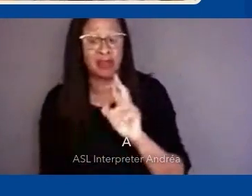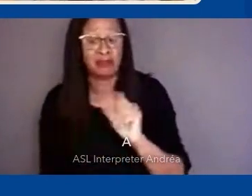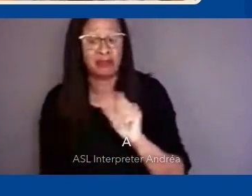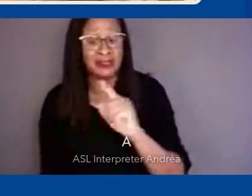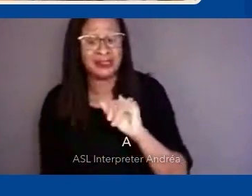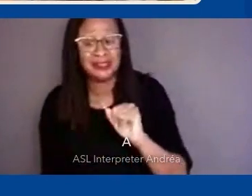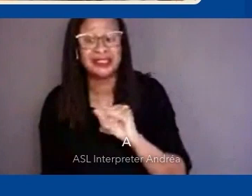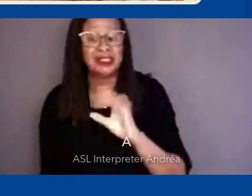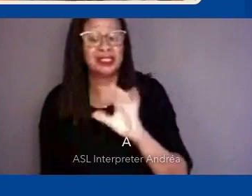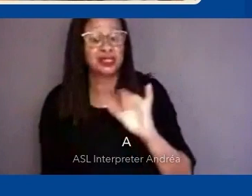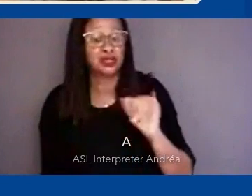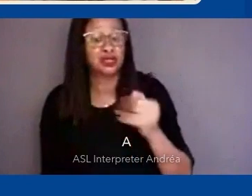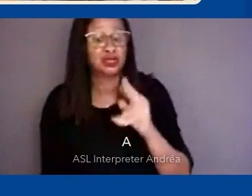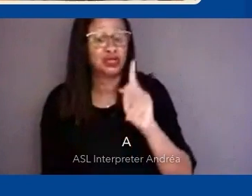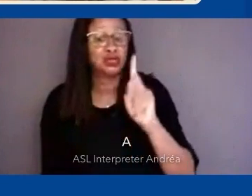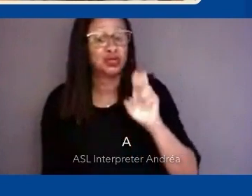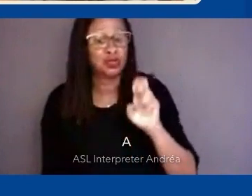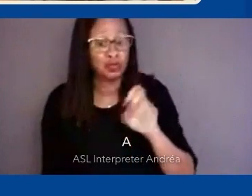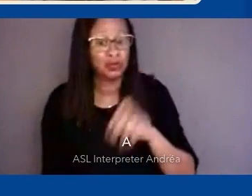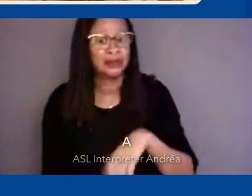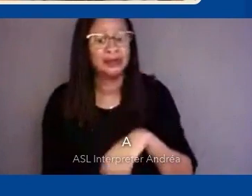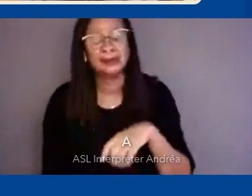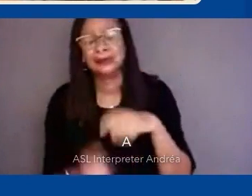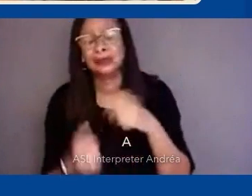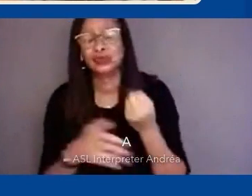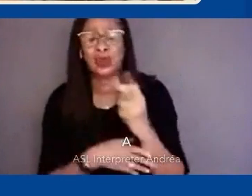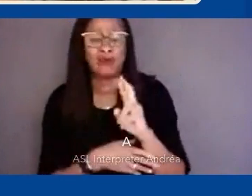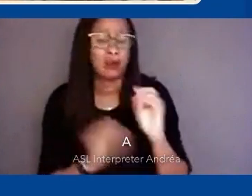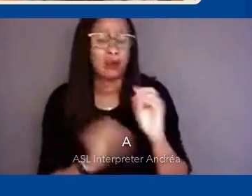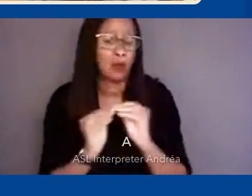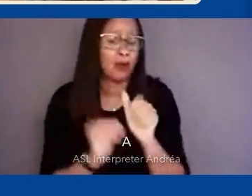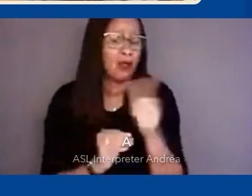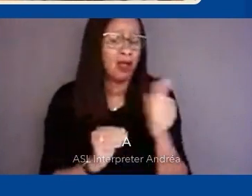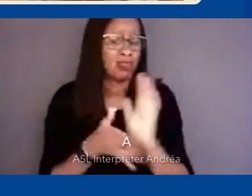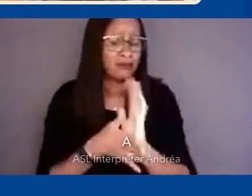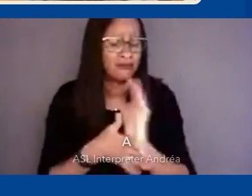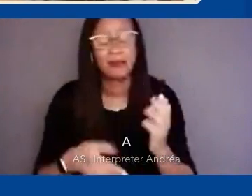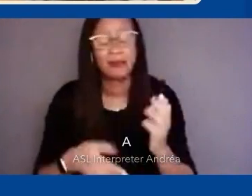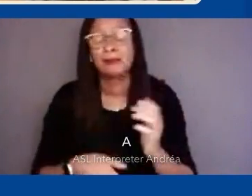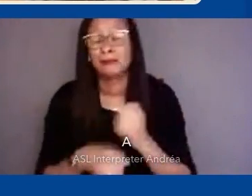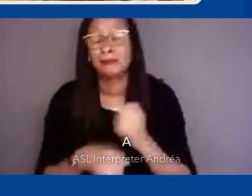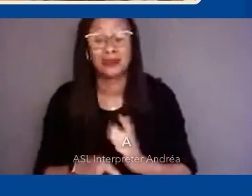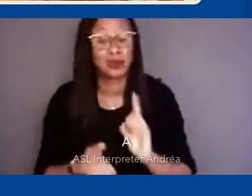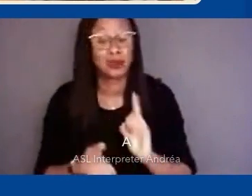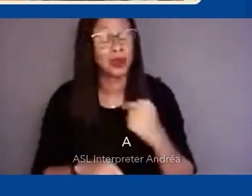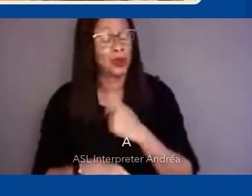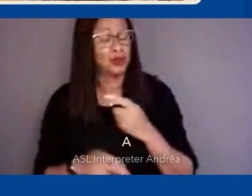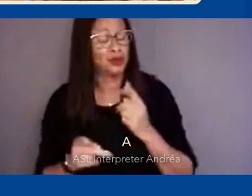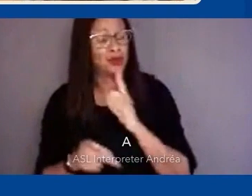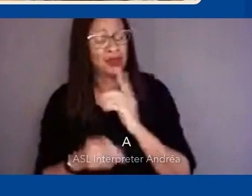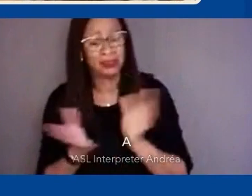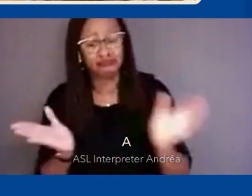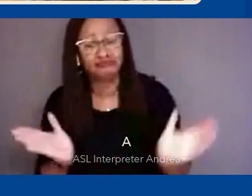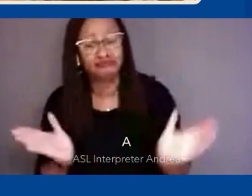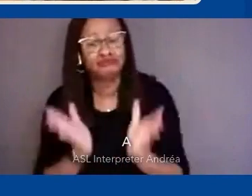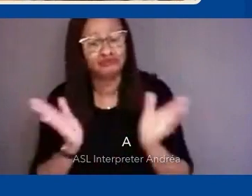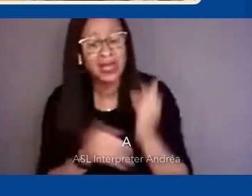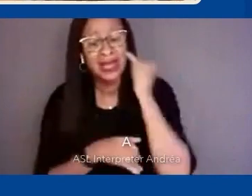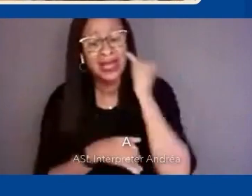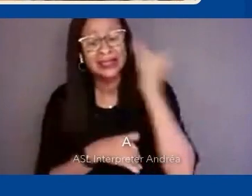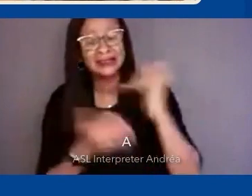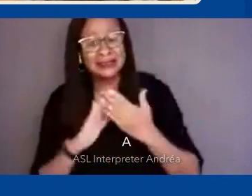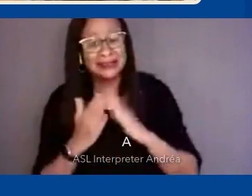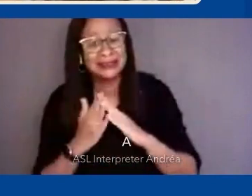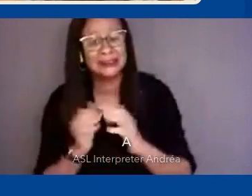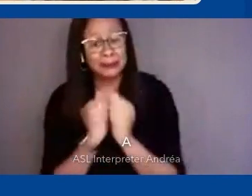you know, the dozen or more other filmmakers, where we really fostered the sense of community in